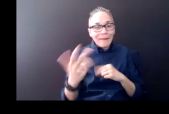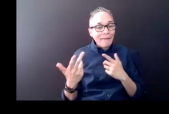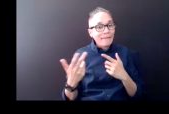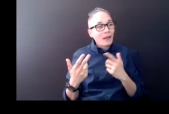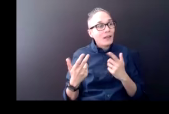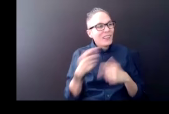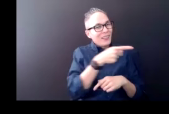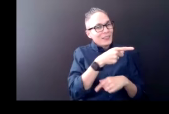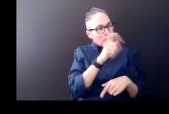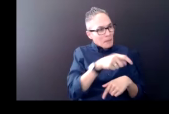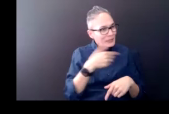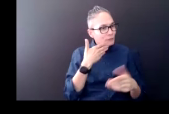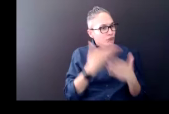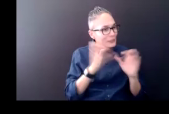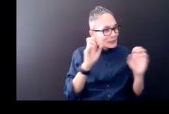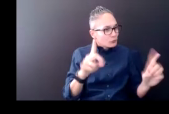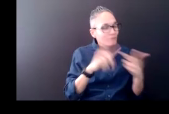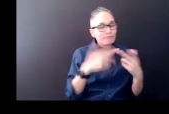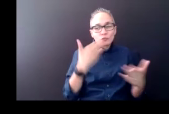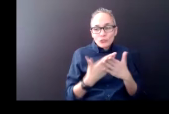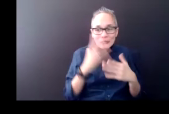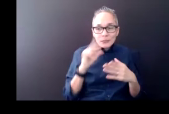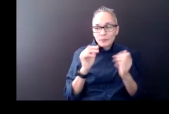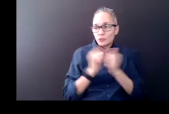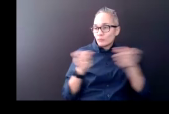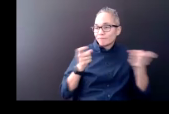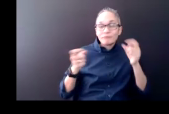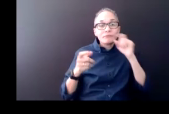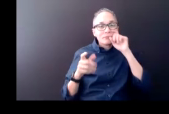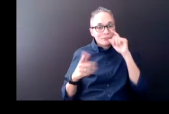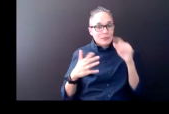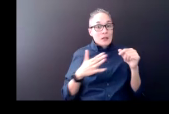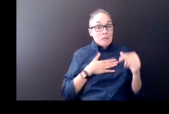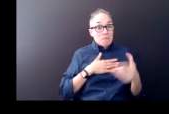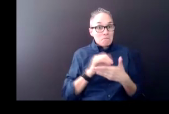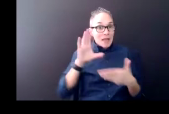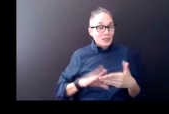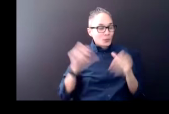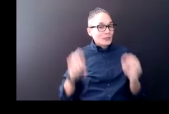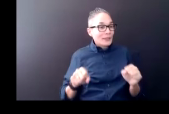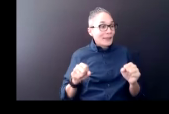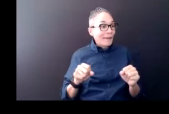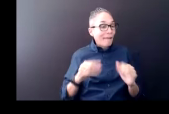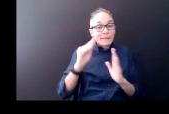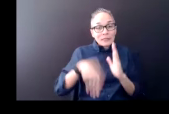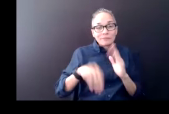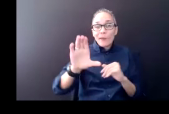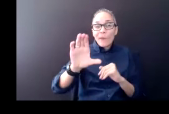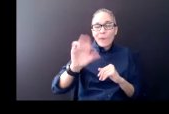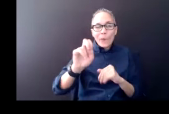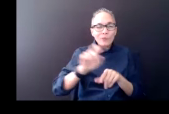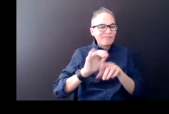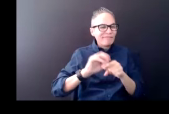very versed and very educated in what they're doing. Like for my students, yeah, they could do their whole assignment. They can code everything.